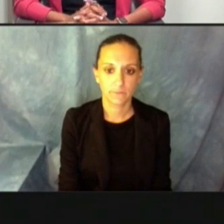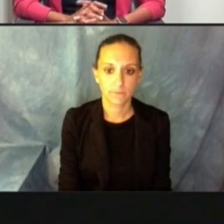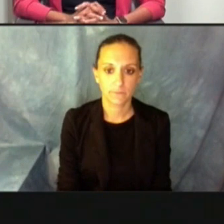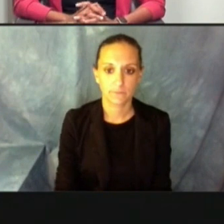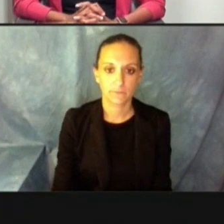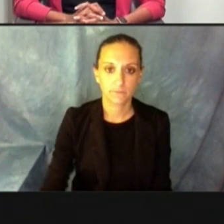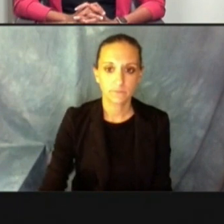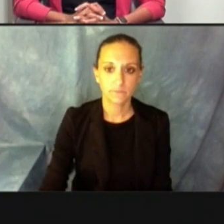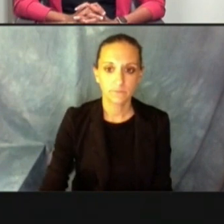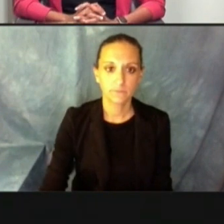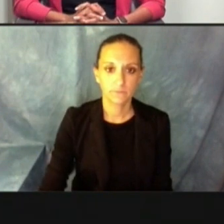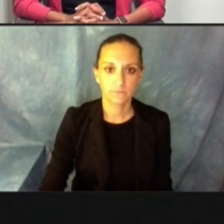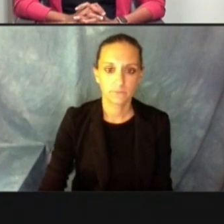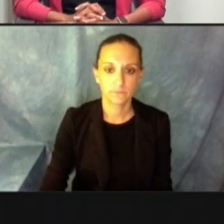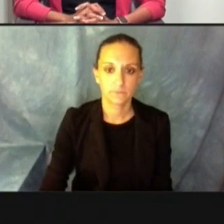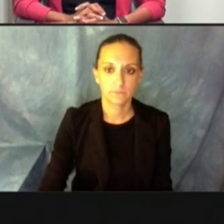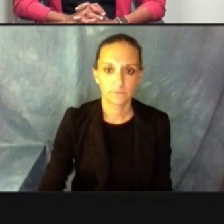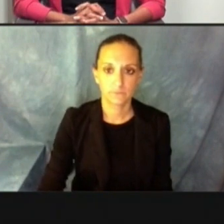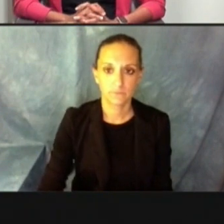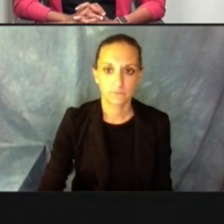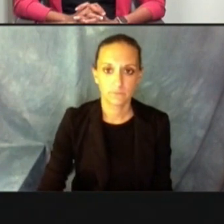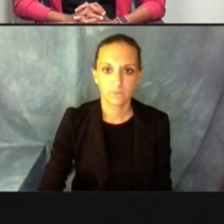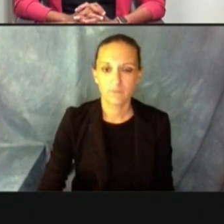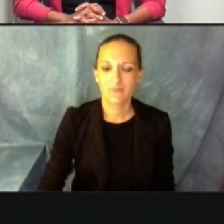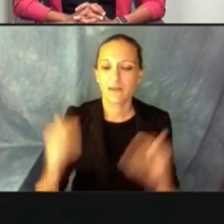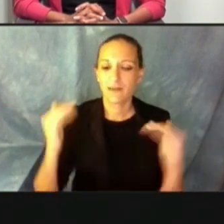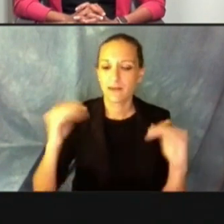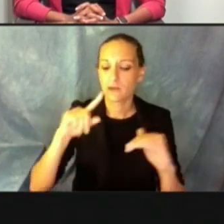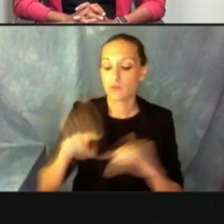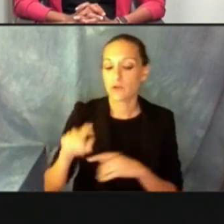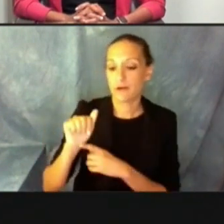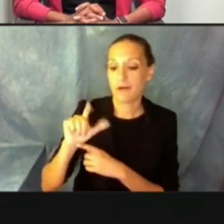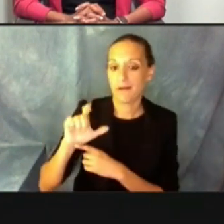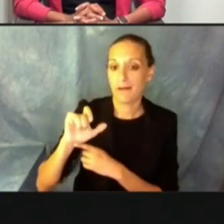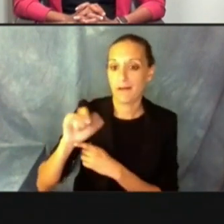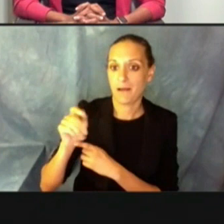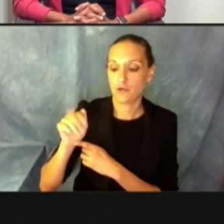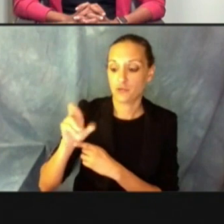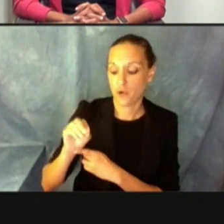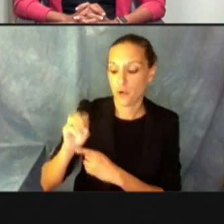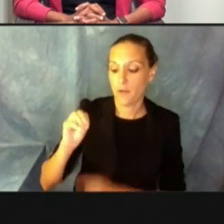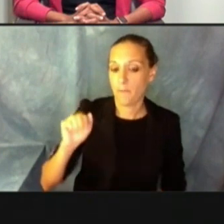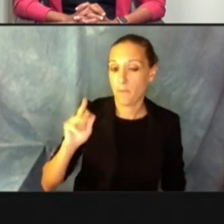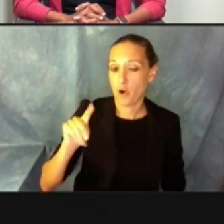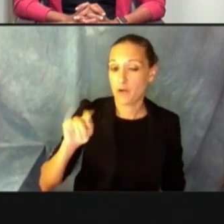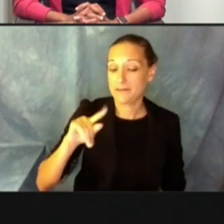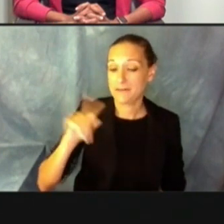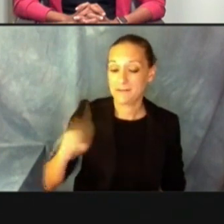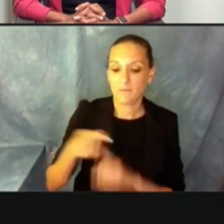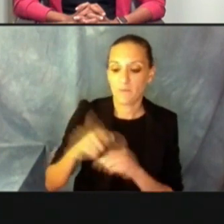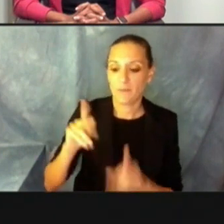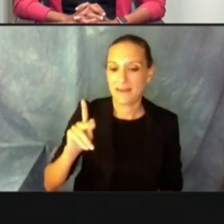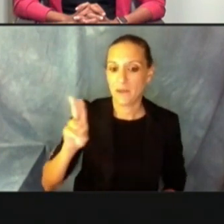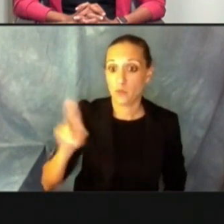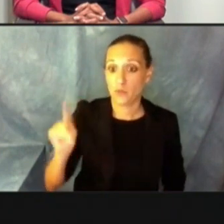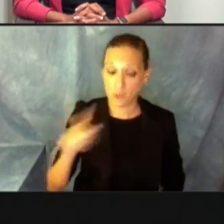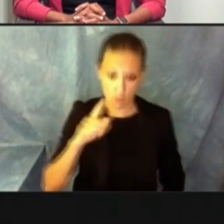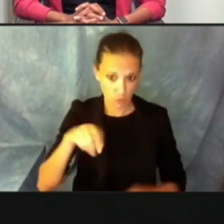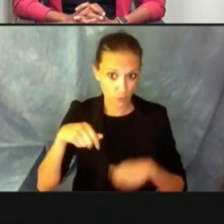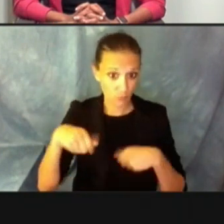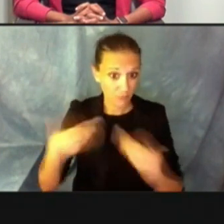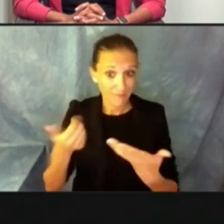All right, next question, Alejandro Martinez Cabrera from KUT. Are you preparing alternate care sites or